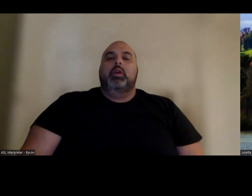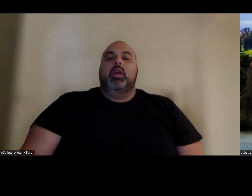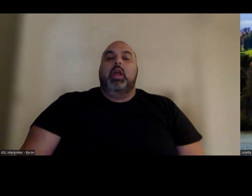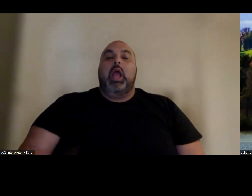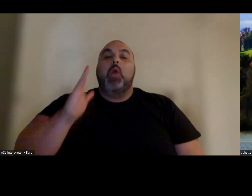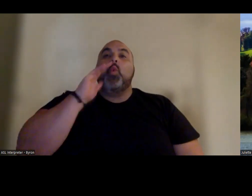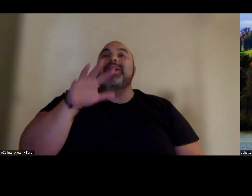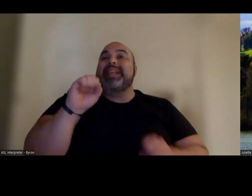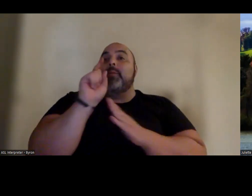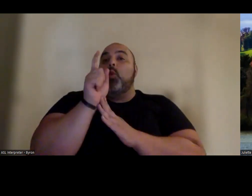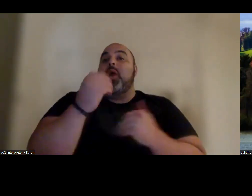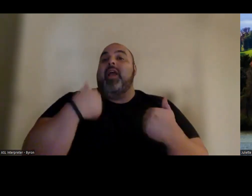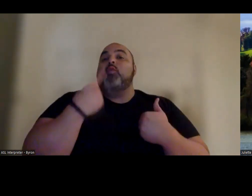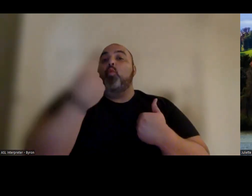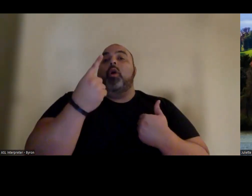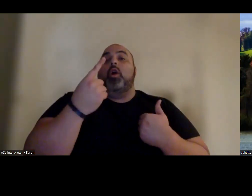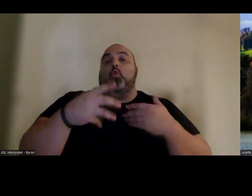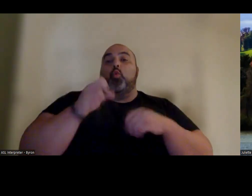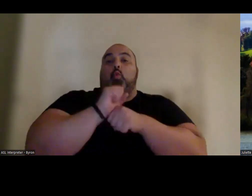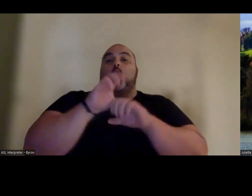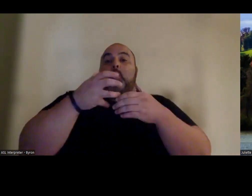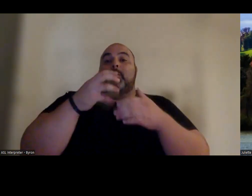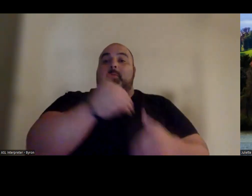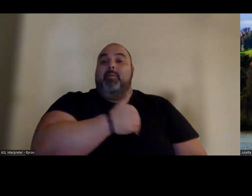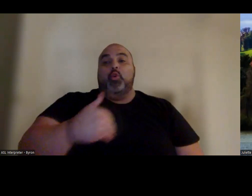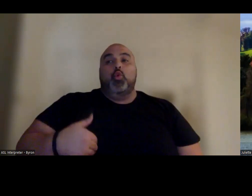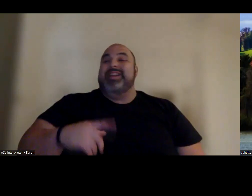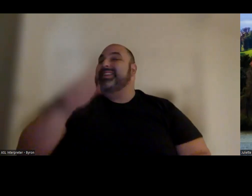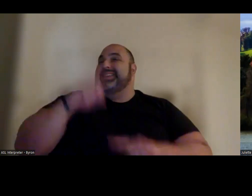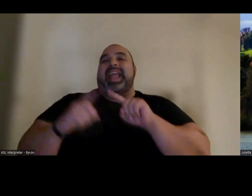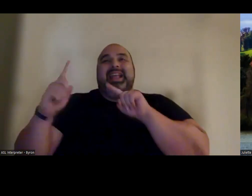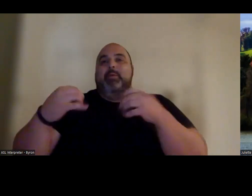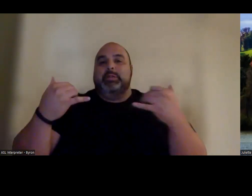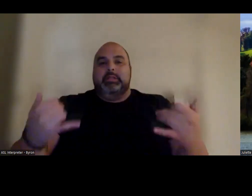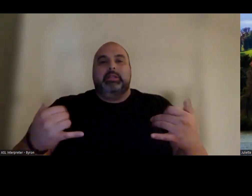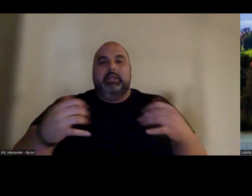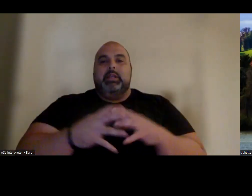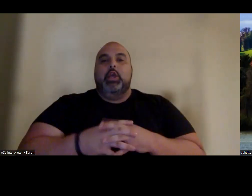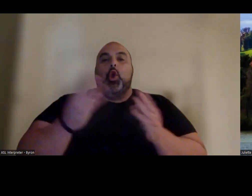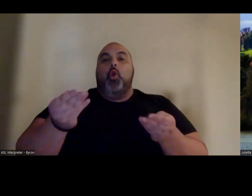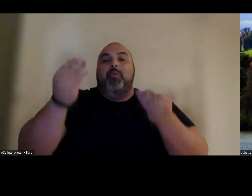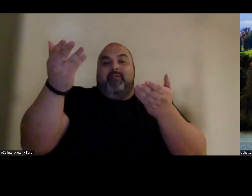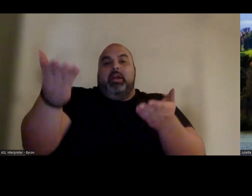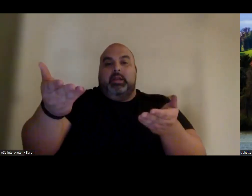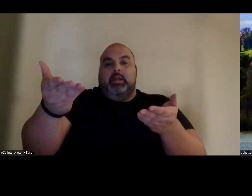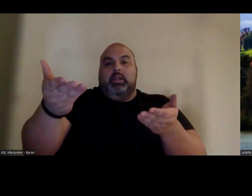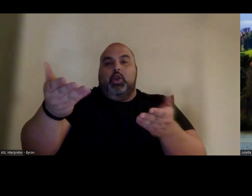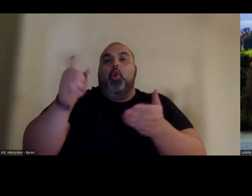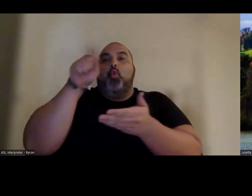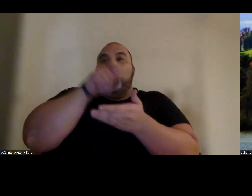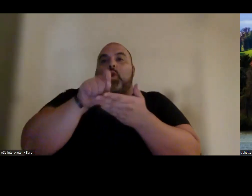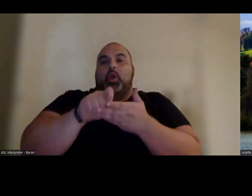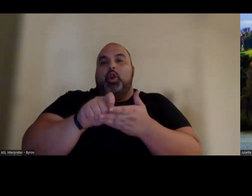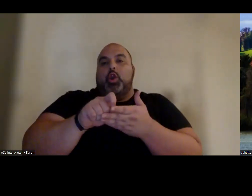moment. I know we have one additional work group member who's not able to be here today, who provided some written remarks